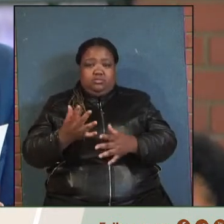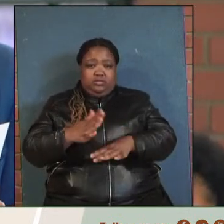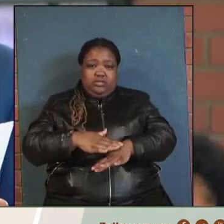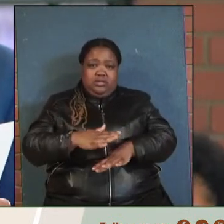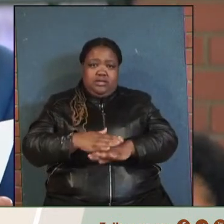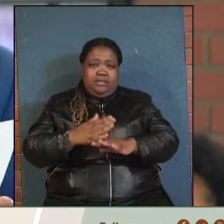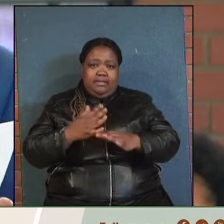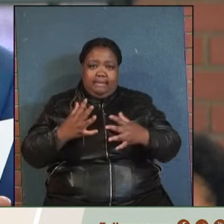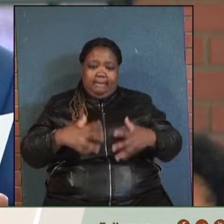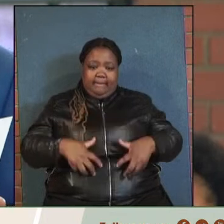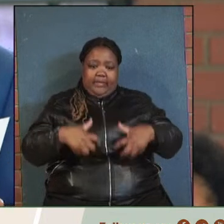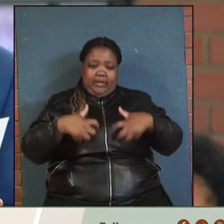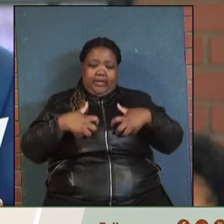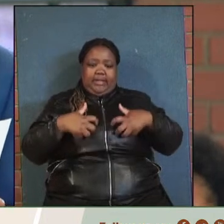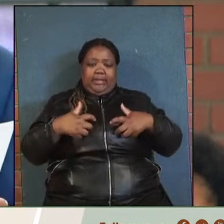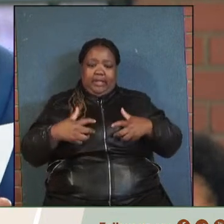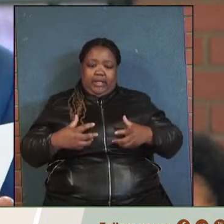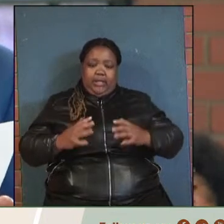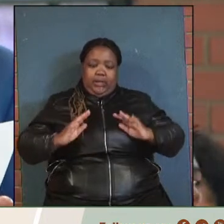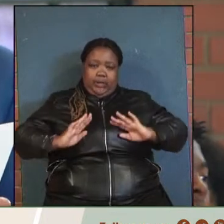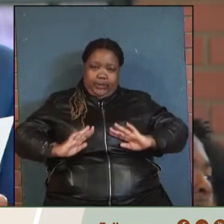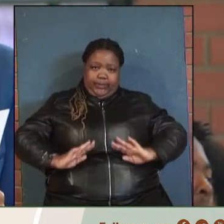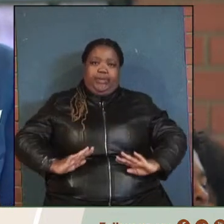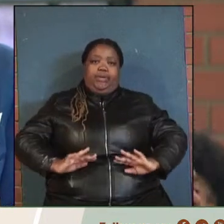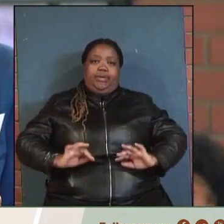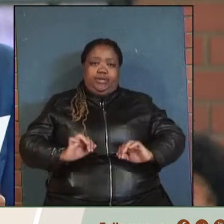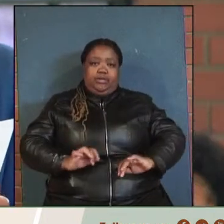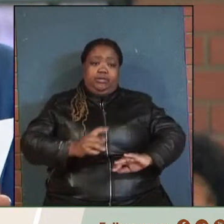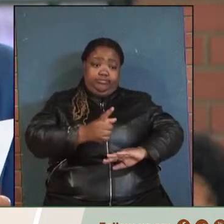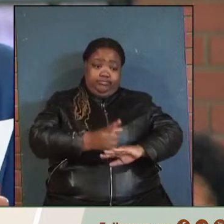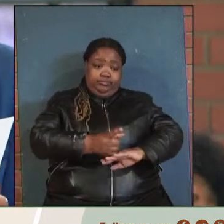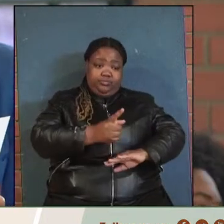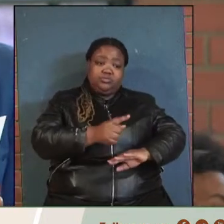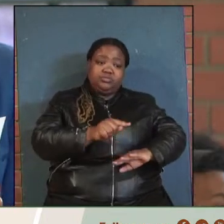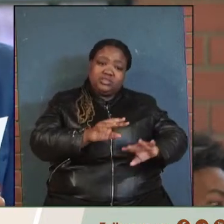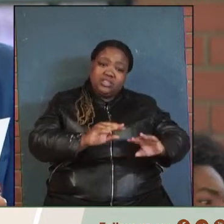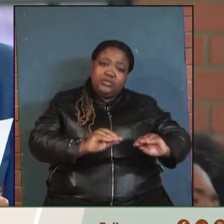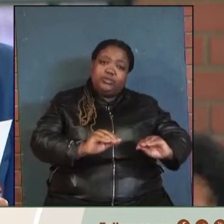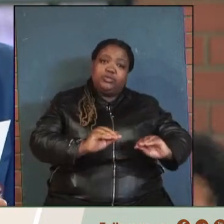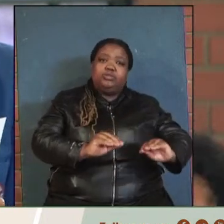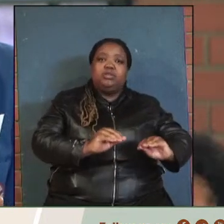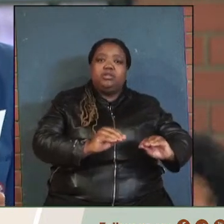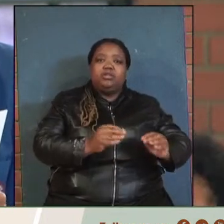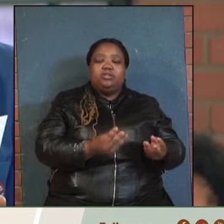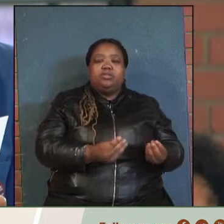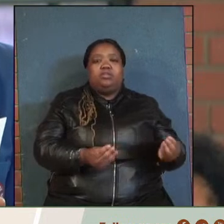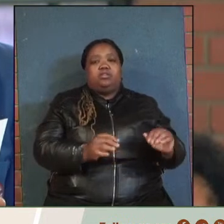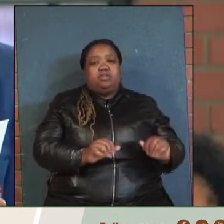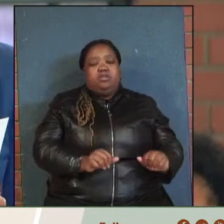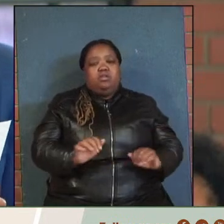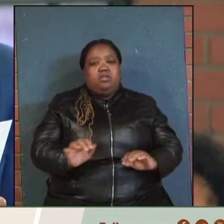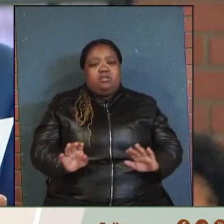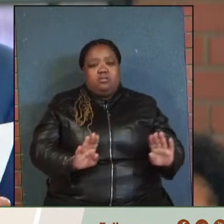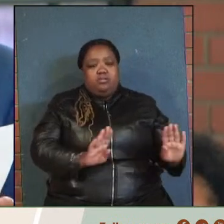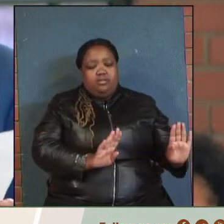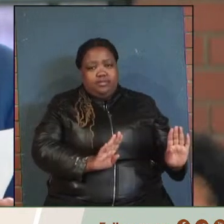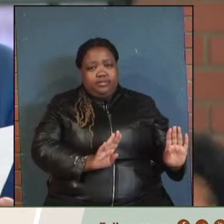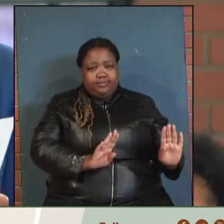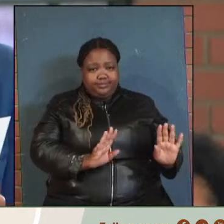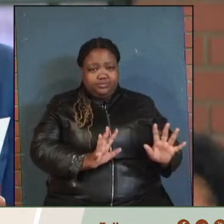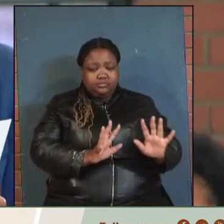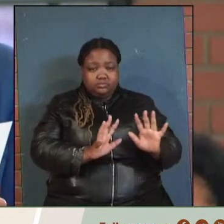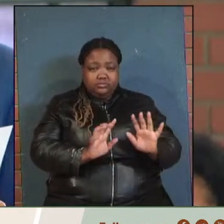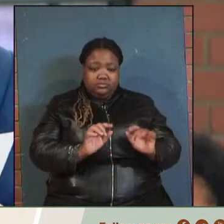discipline is a way to teach your child. Use privileges to encourage good behavior and timeouts to help your child